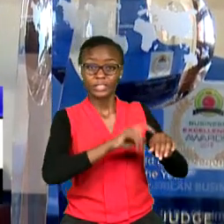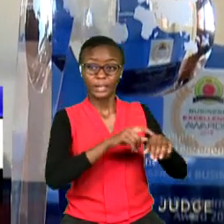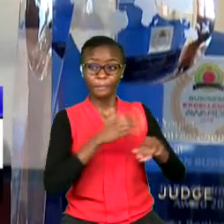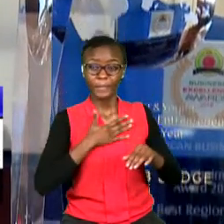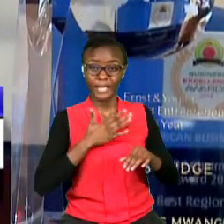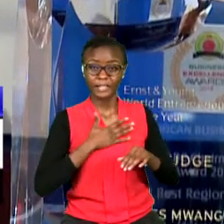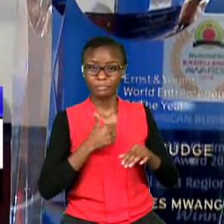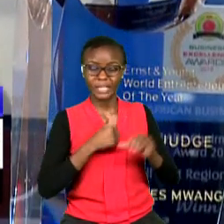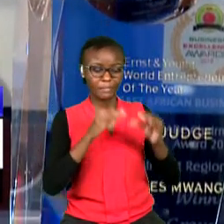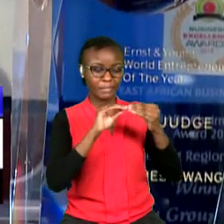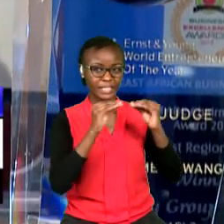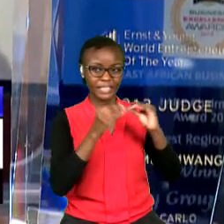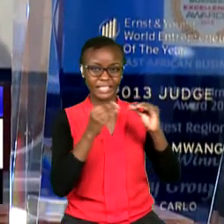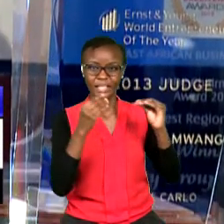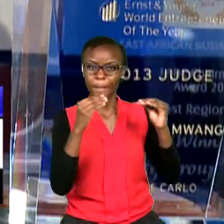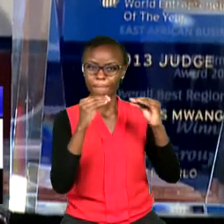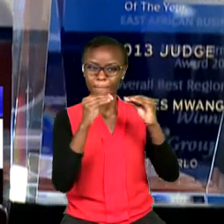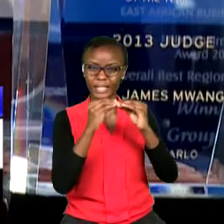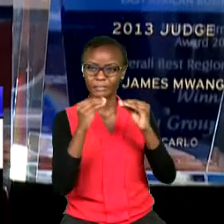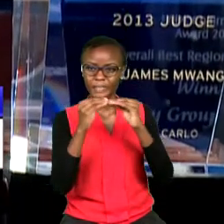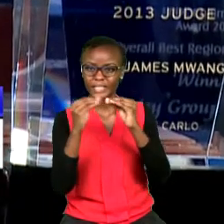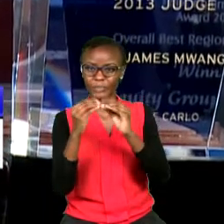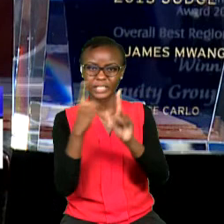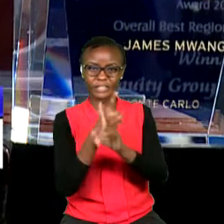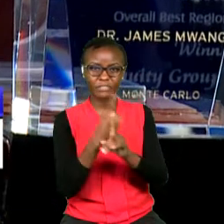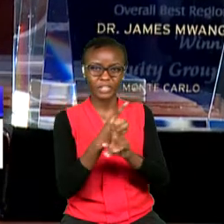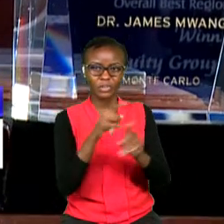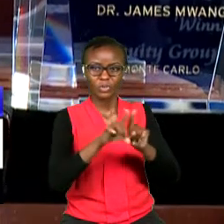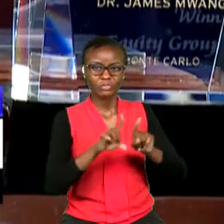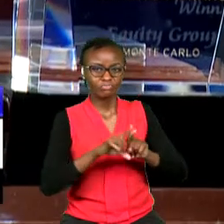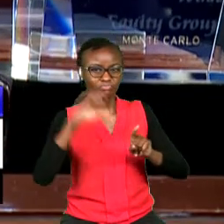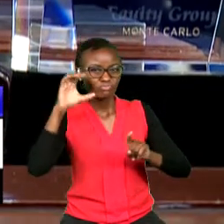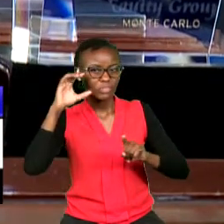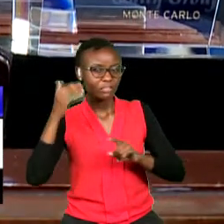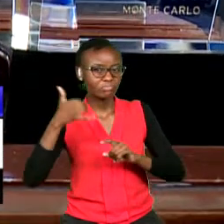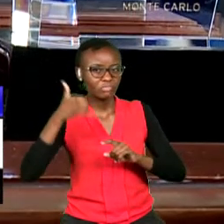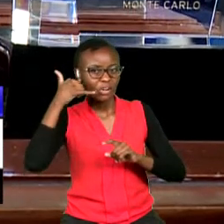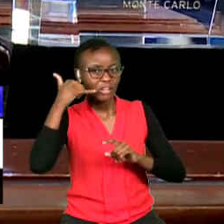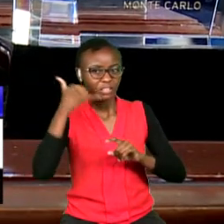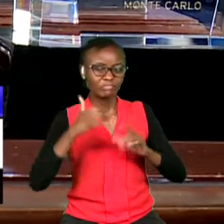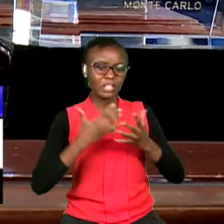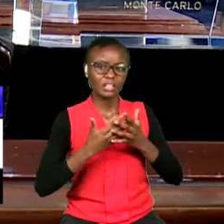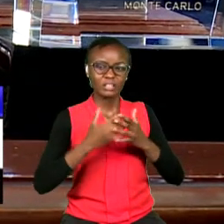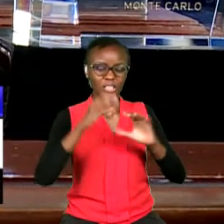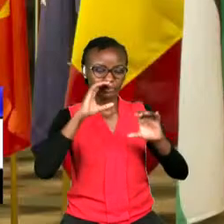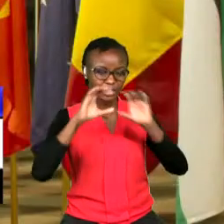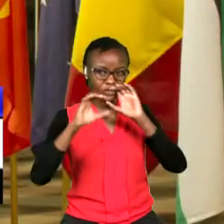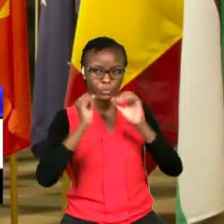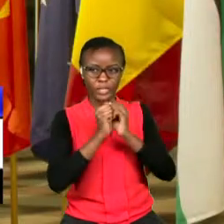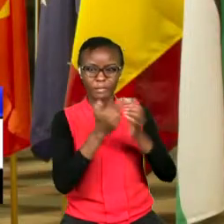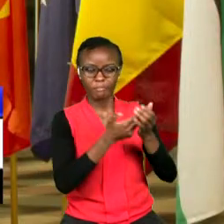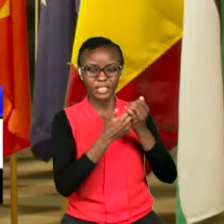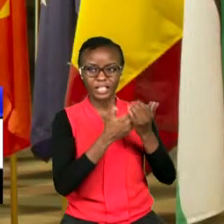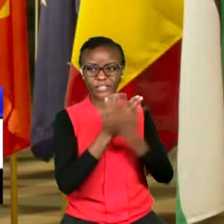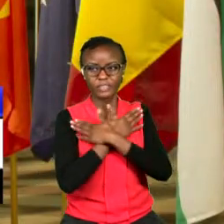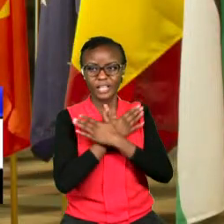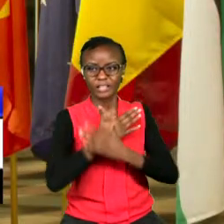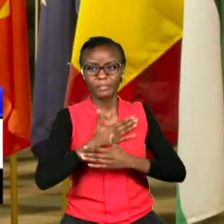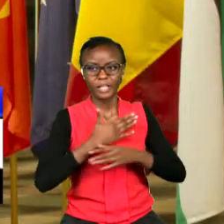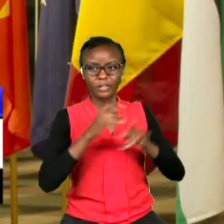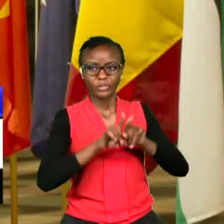in meetings and conversations with my colleagues and partners. And then at